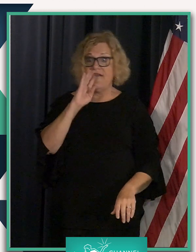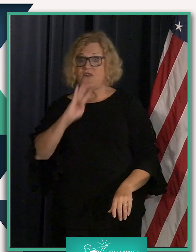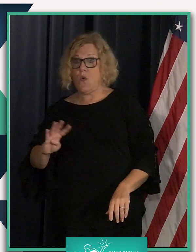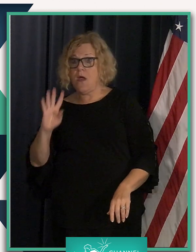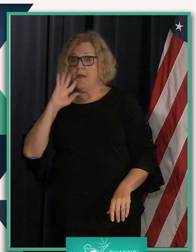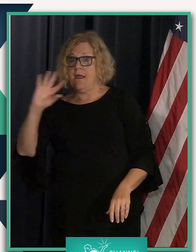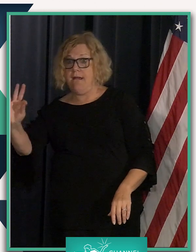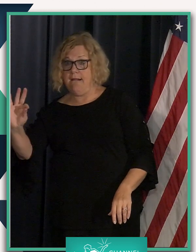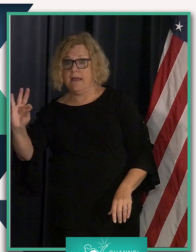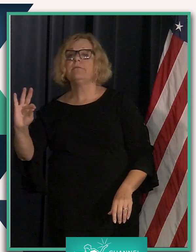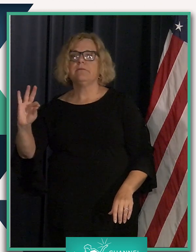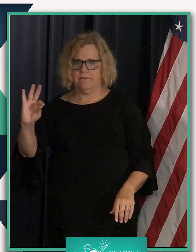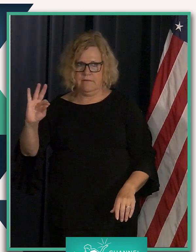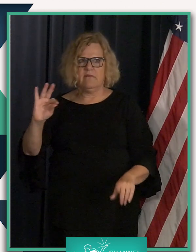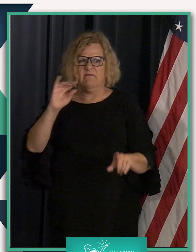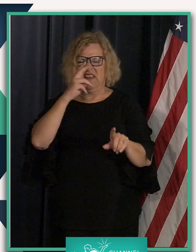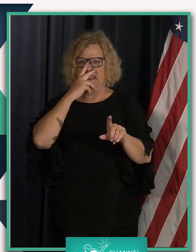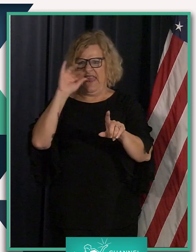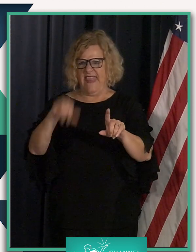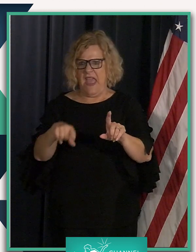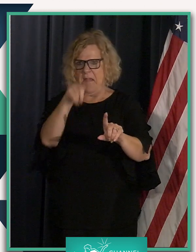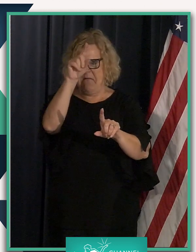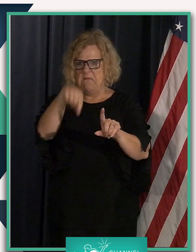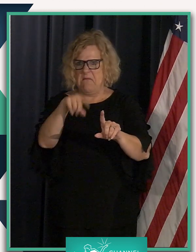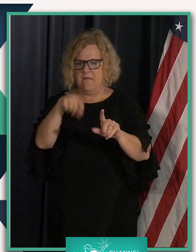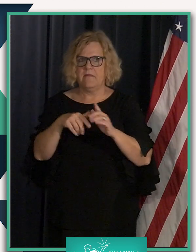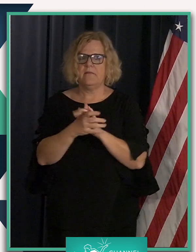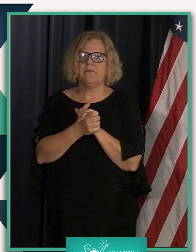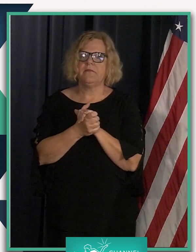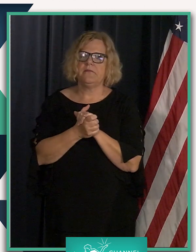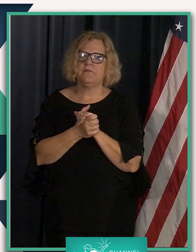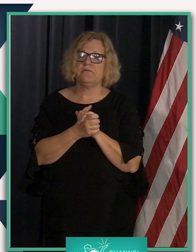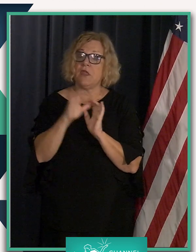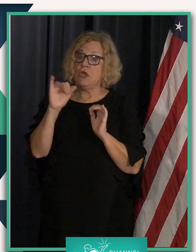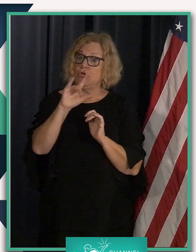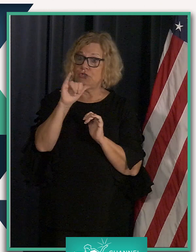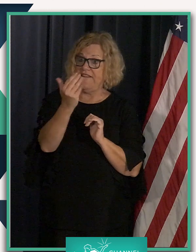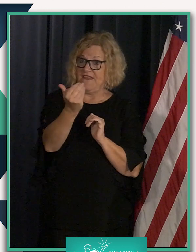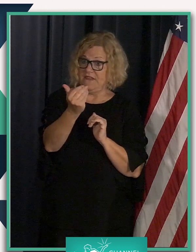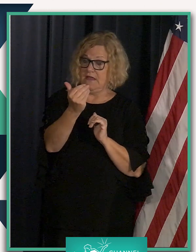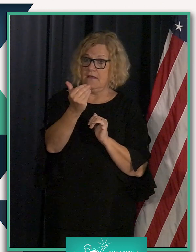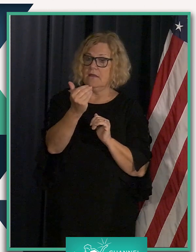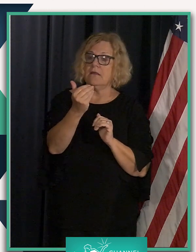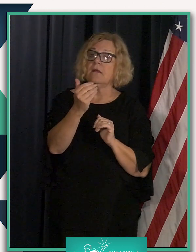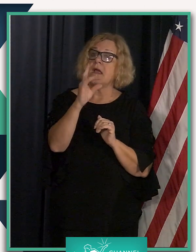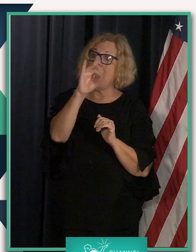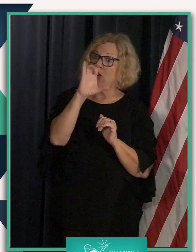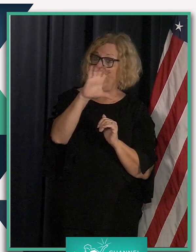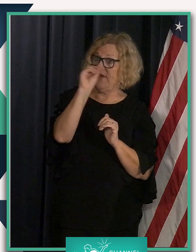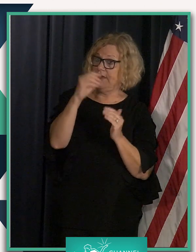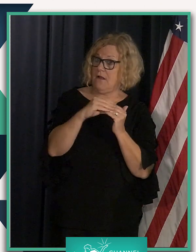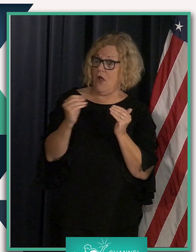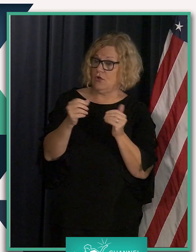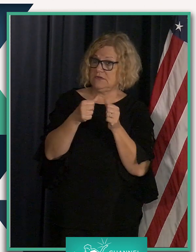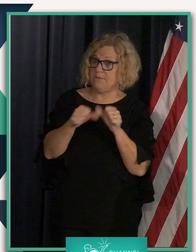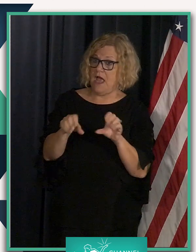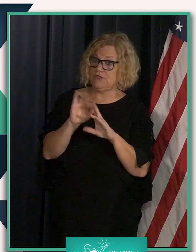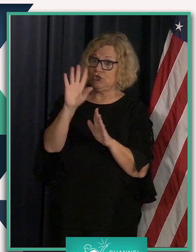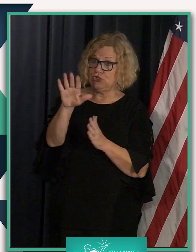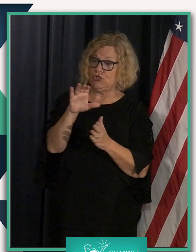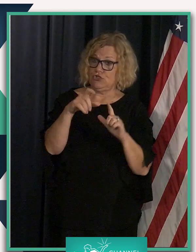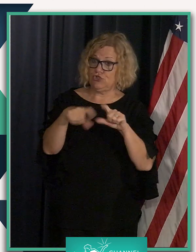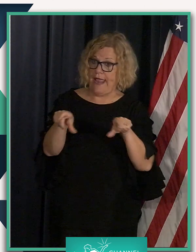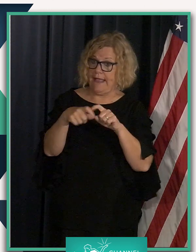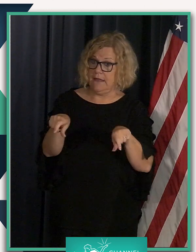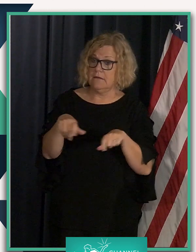9-year-old. Here's what you're going to see. On July 15th, this There's going to be $850 deposited in your